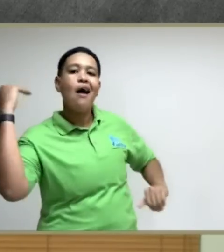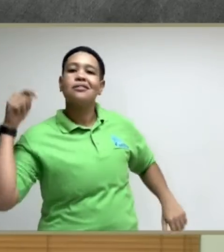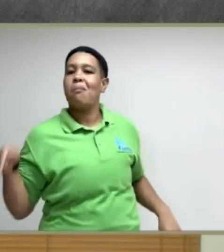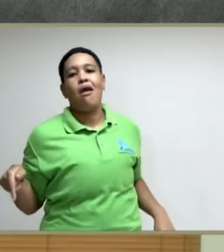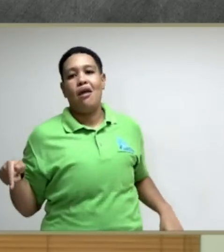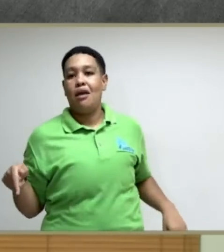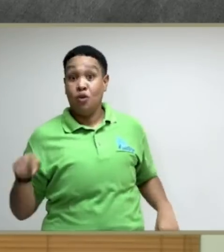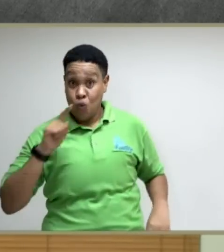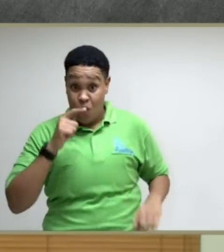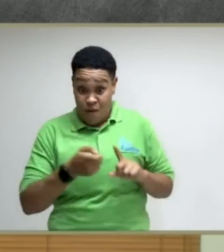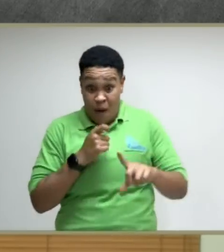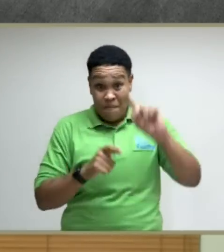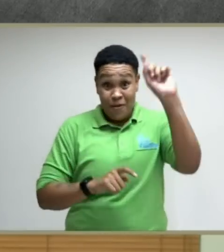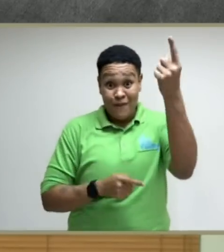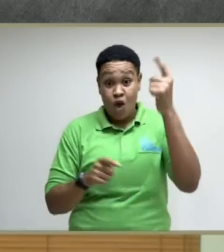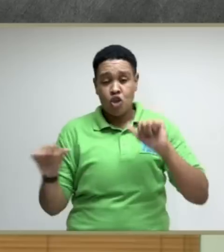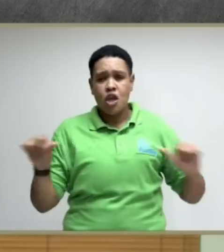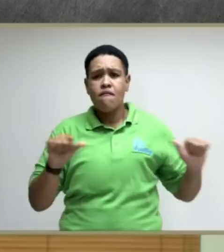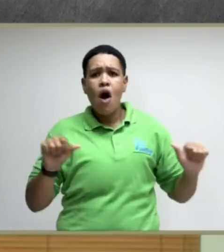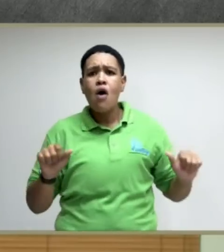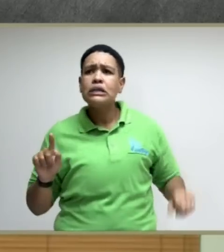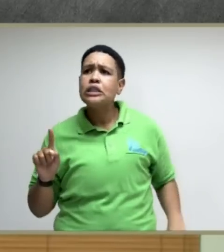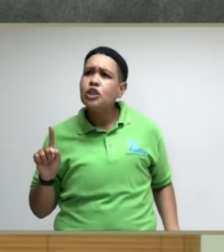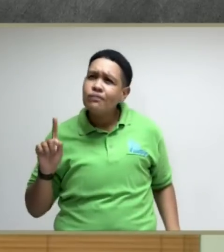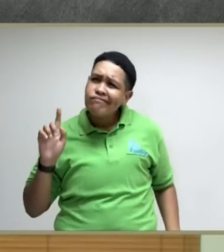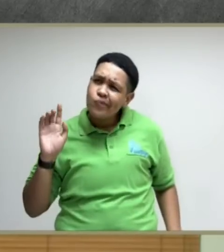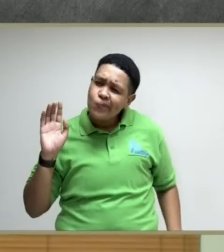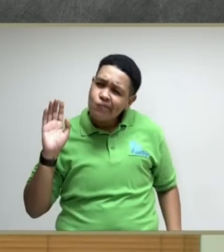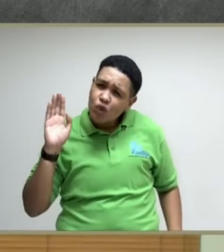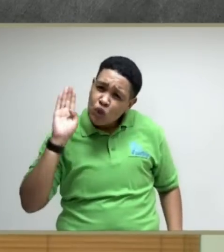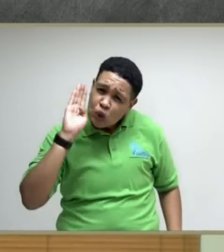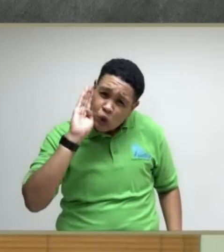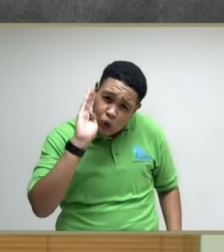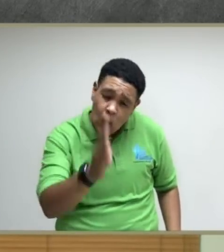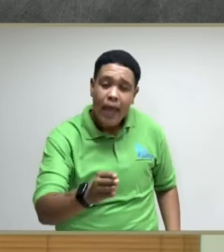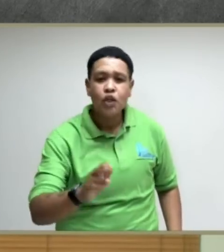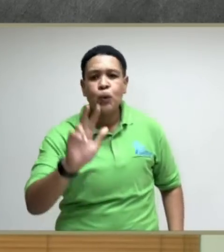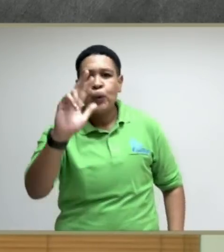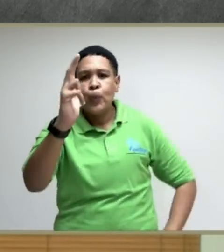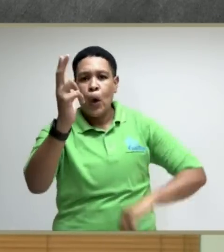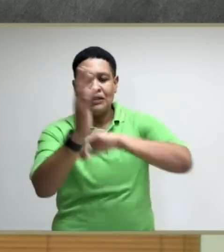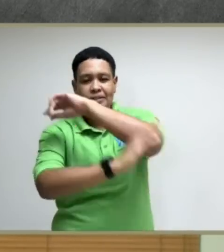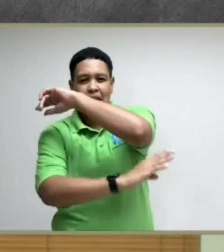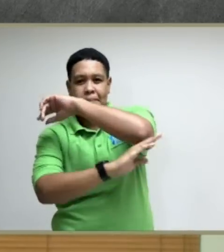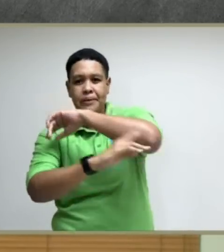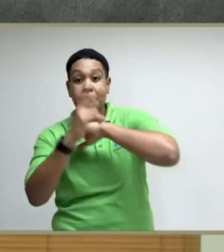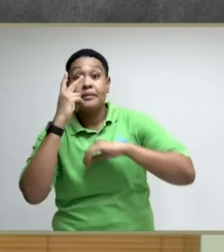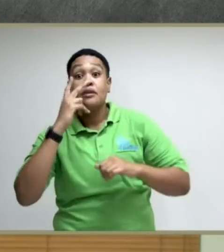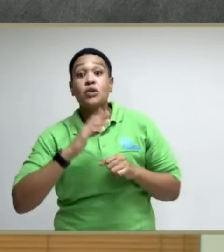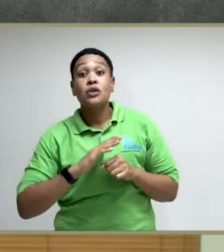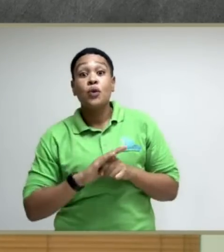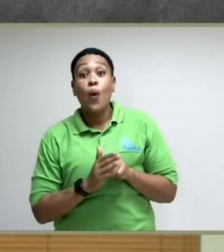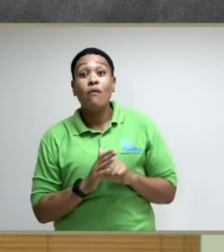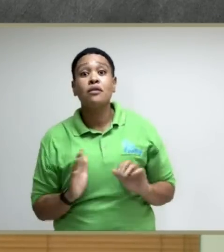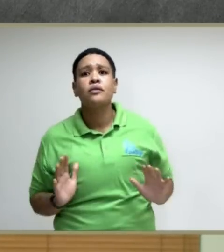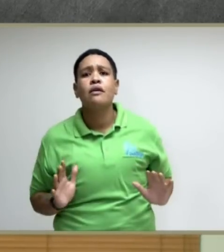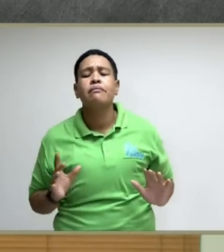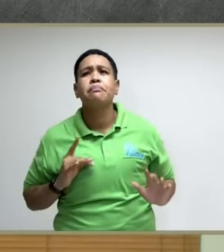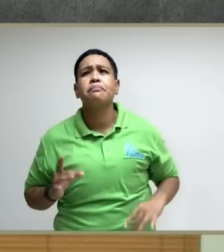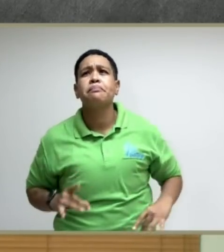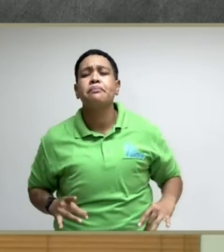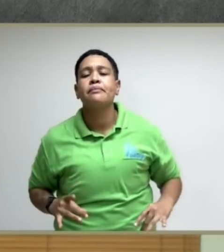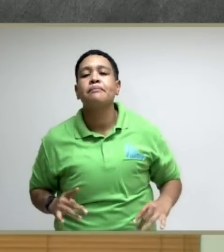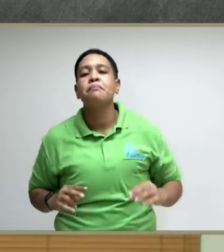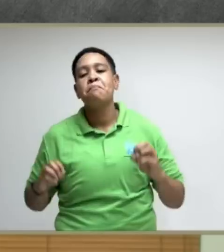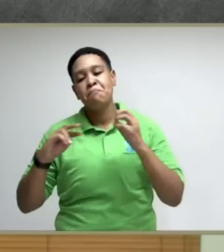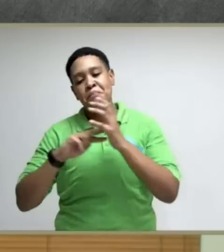the 2nd of September, we would be seeing a slow rise in the number of deaths. And really and